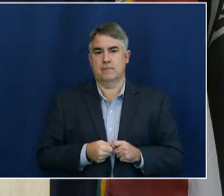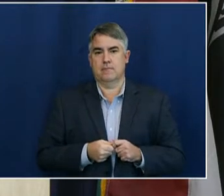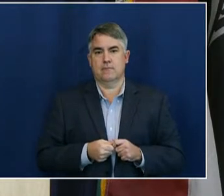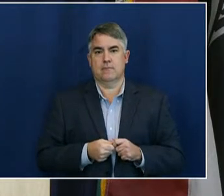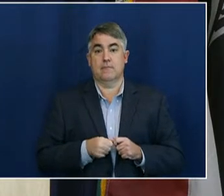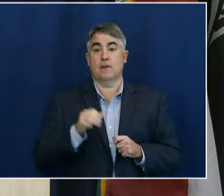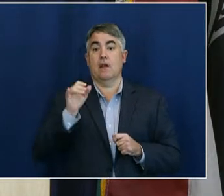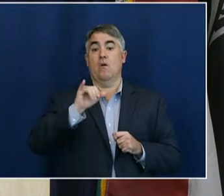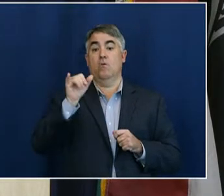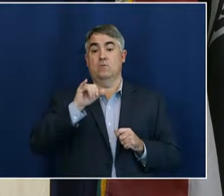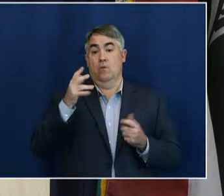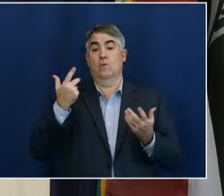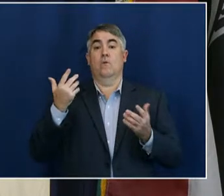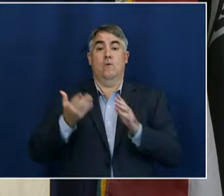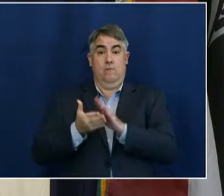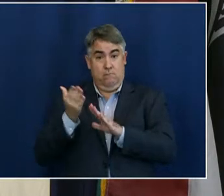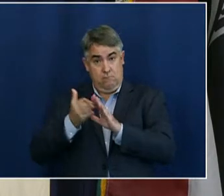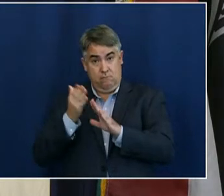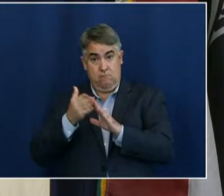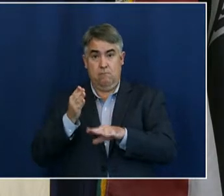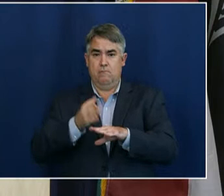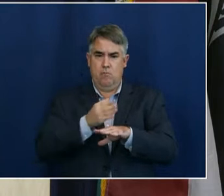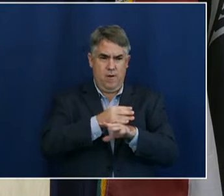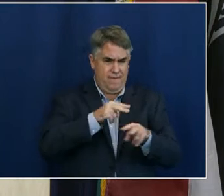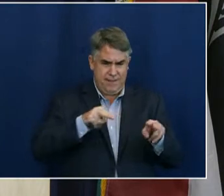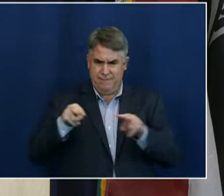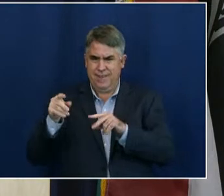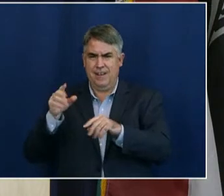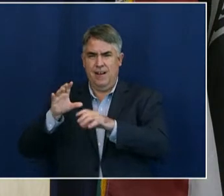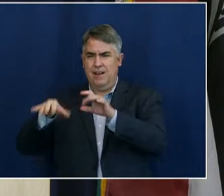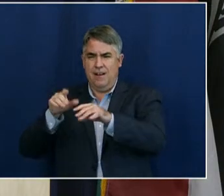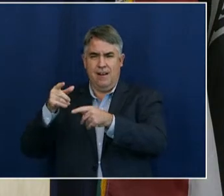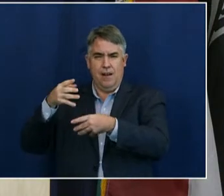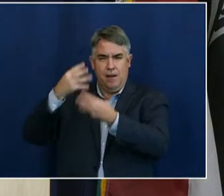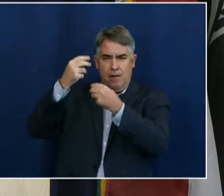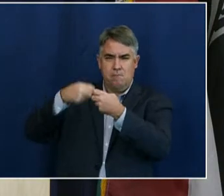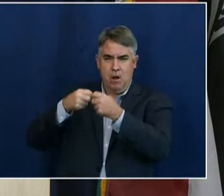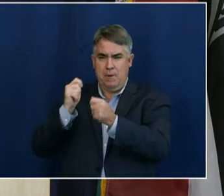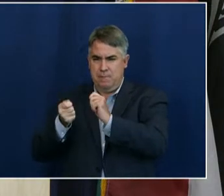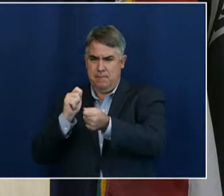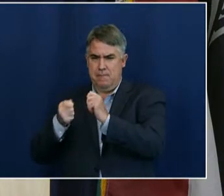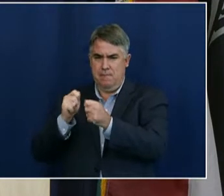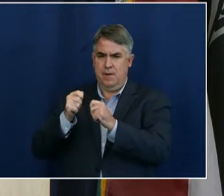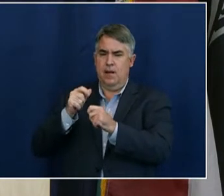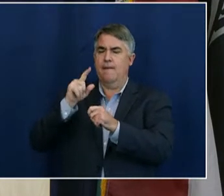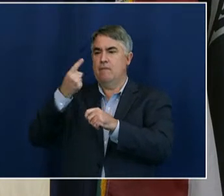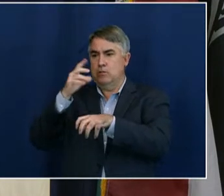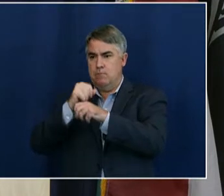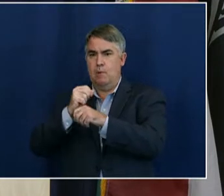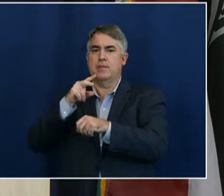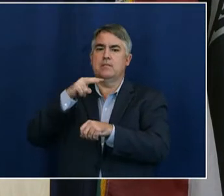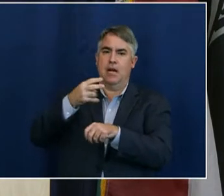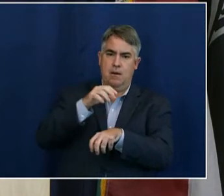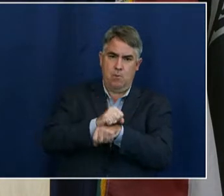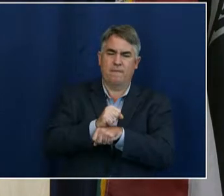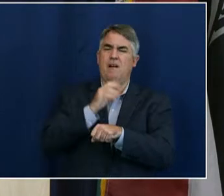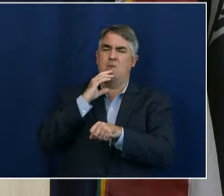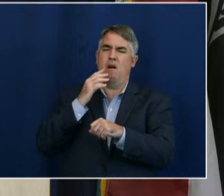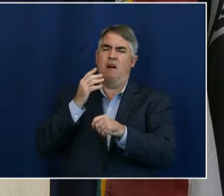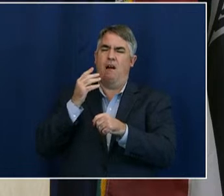some of the functionality of My Turn to make it easier with the first and second appointments. And we think that it is functioning better today than it has